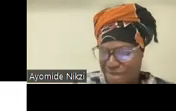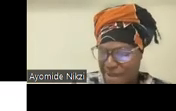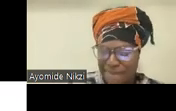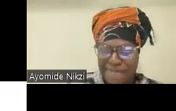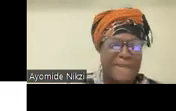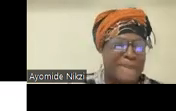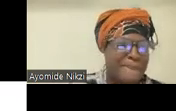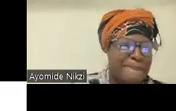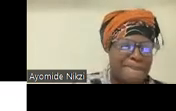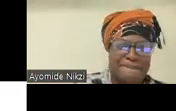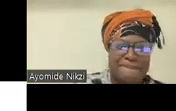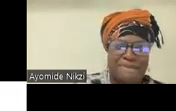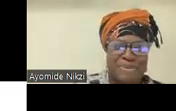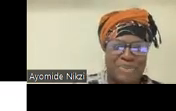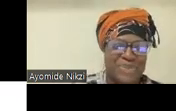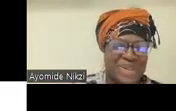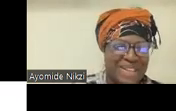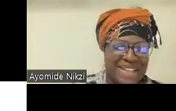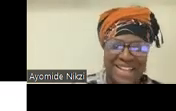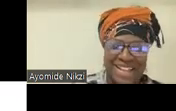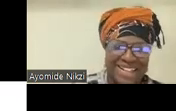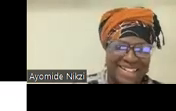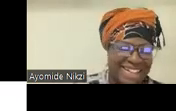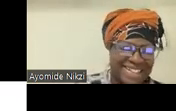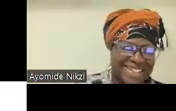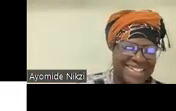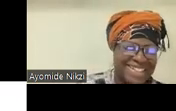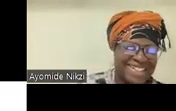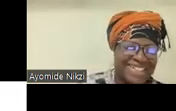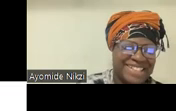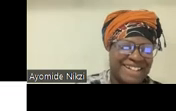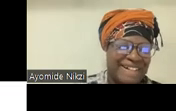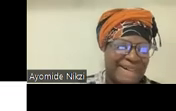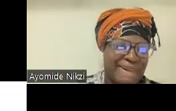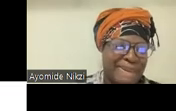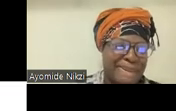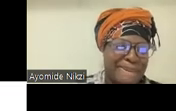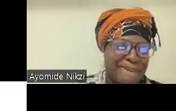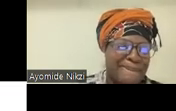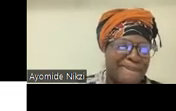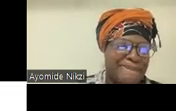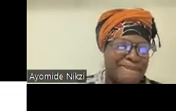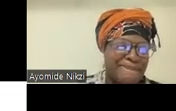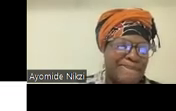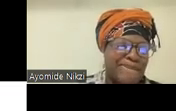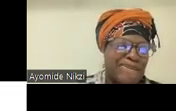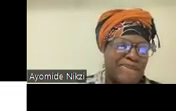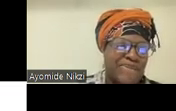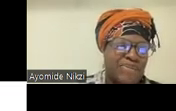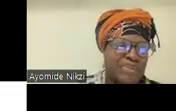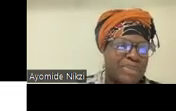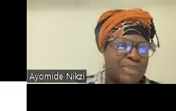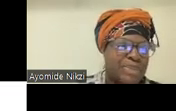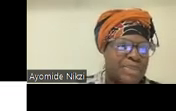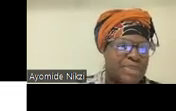Move on. Okay. We're trying to get through this document, so let's be. The city council mandated that the, there's something